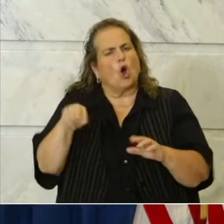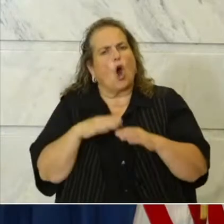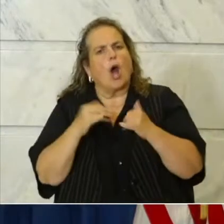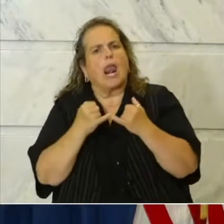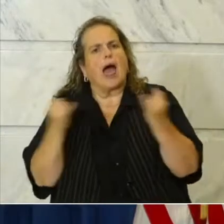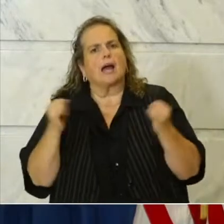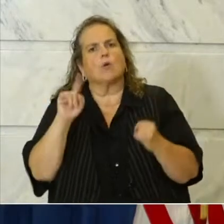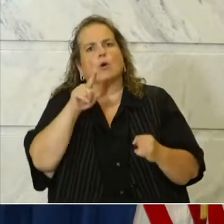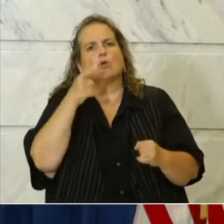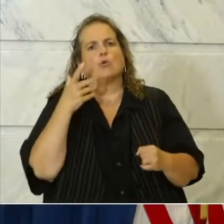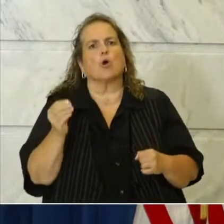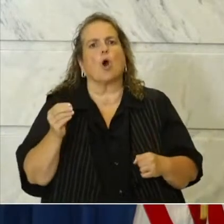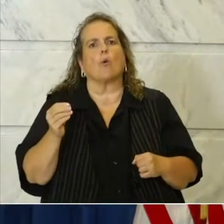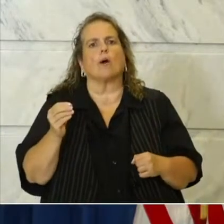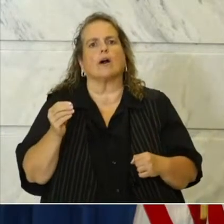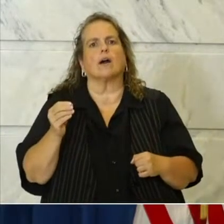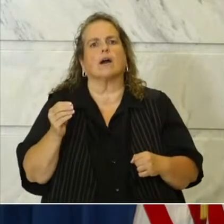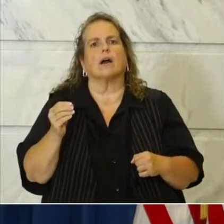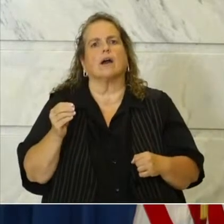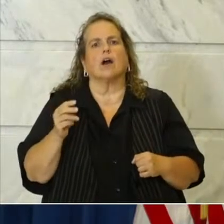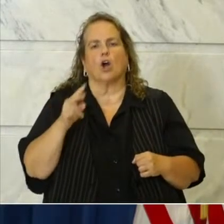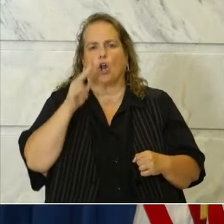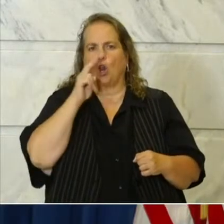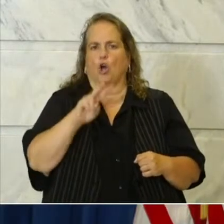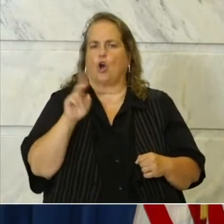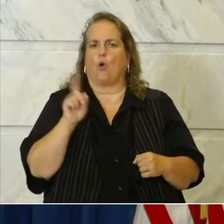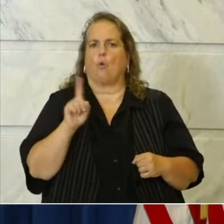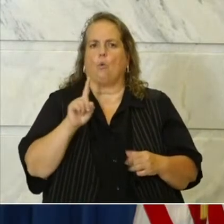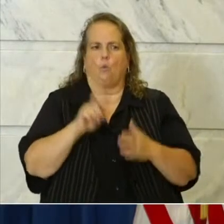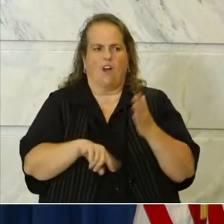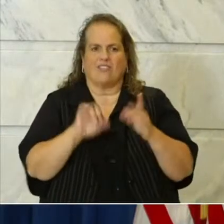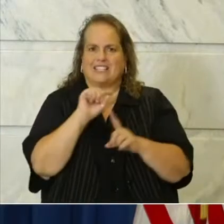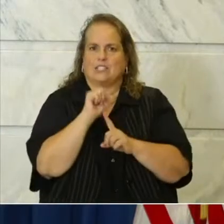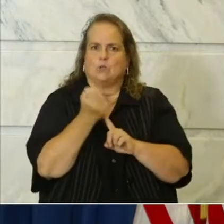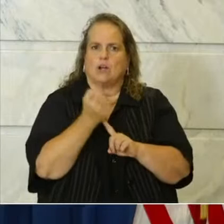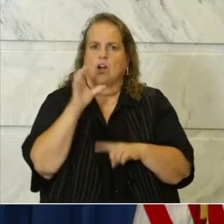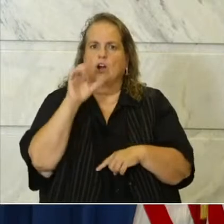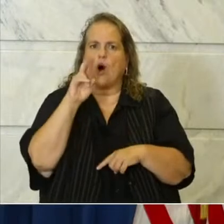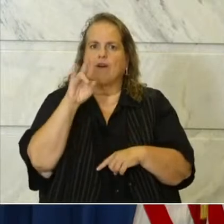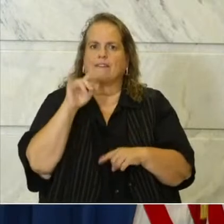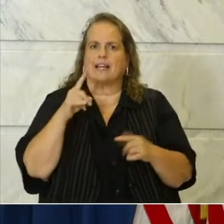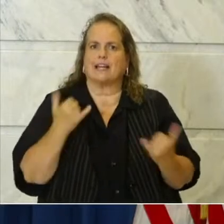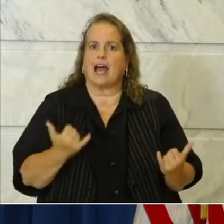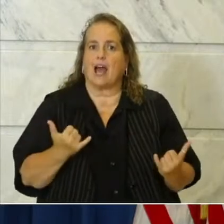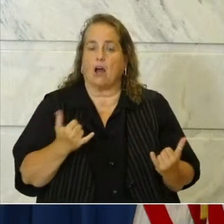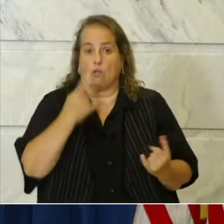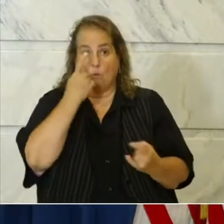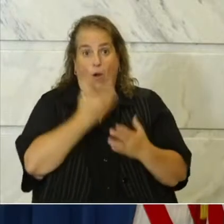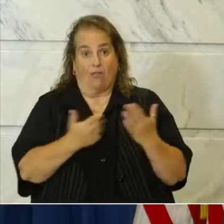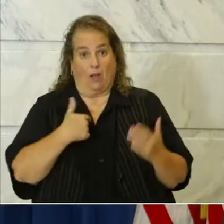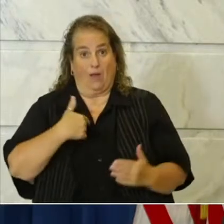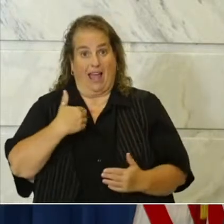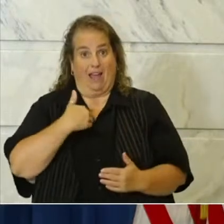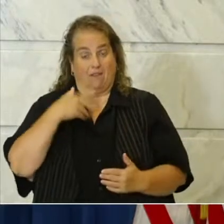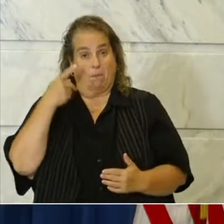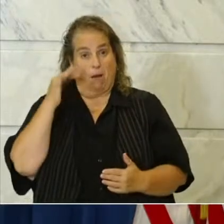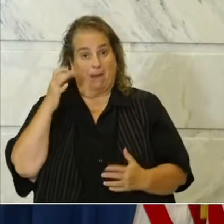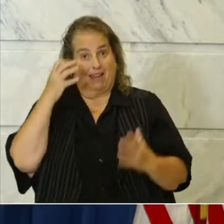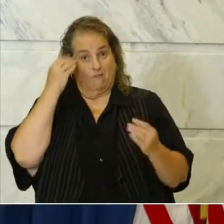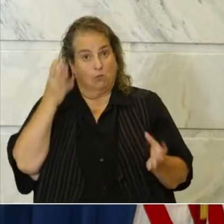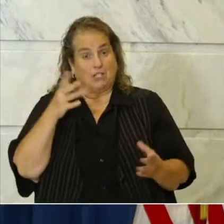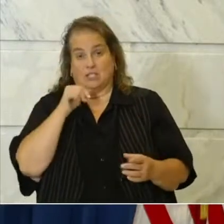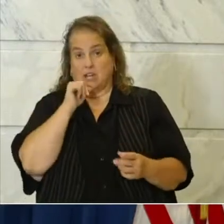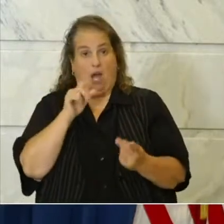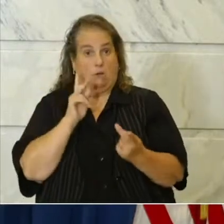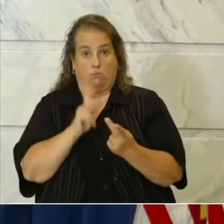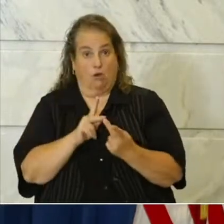you're going. I'd look at what the situation with COVID is right now. The one thing we've got, while the public information is imperfect, if you look